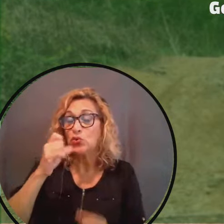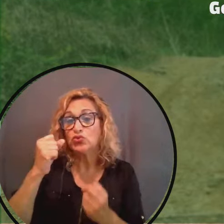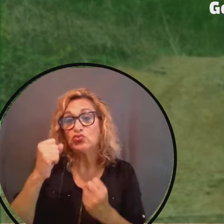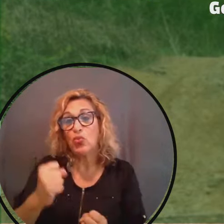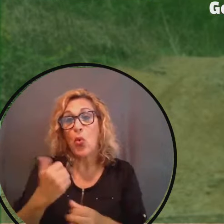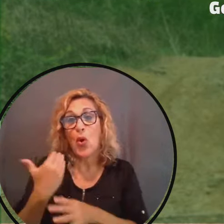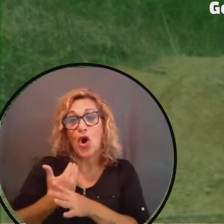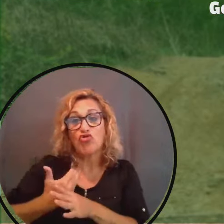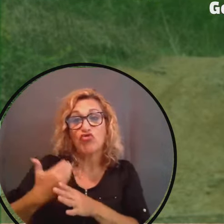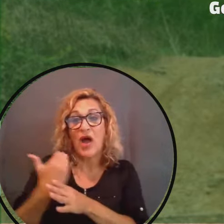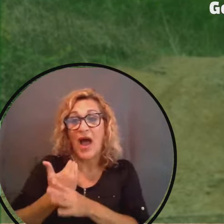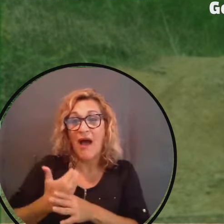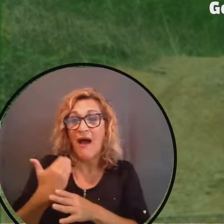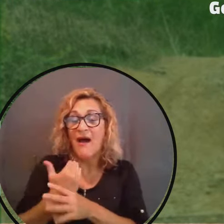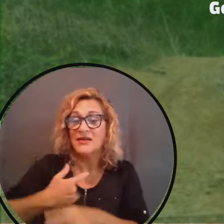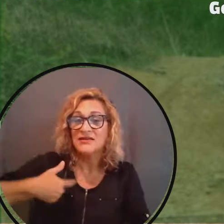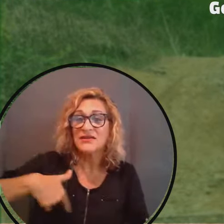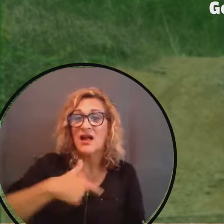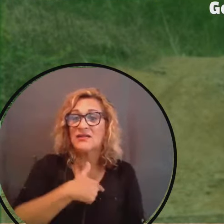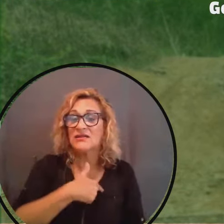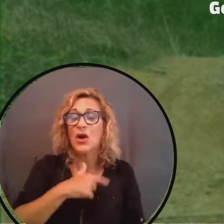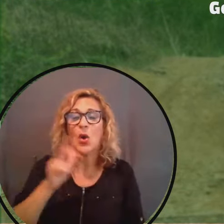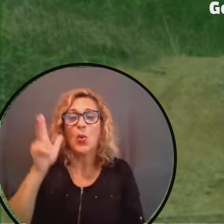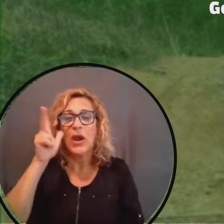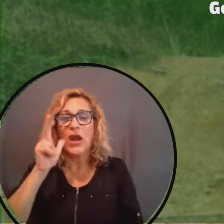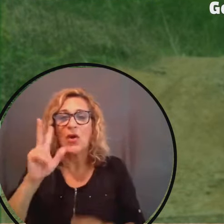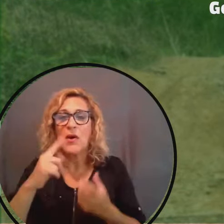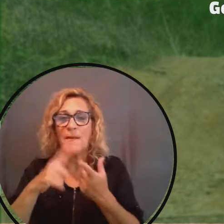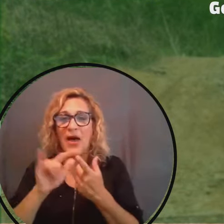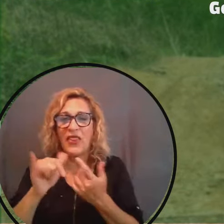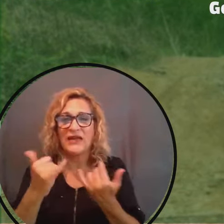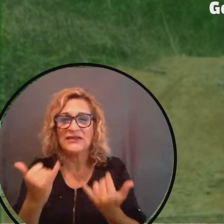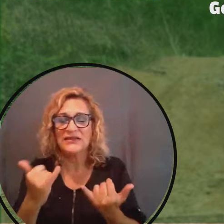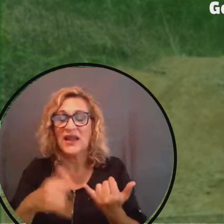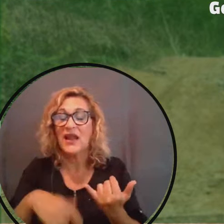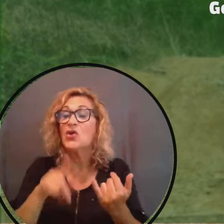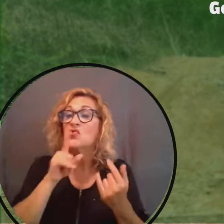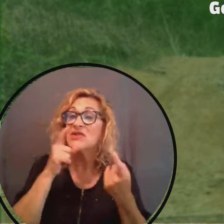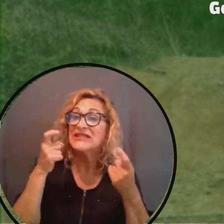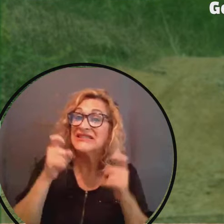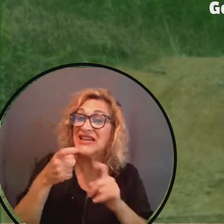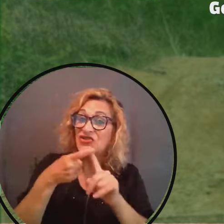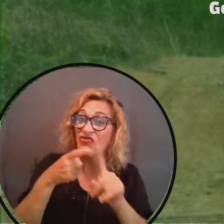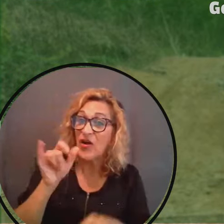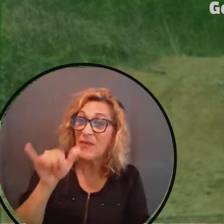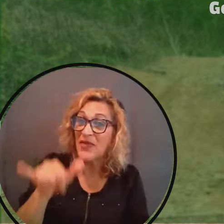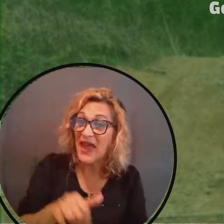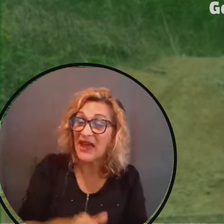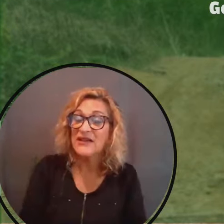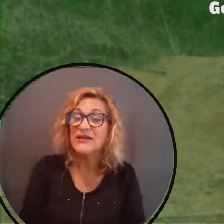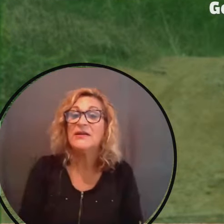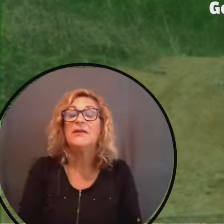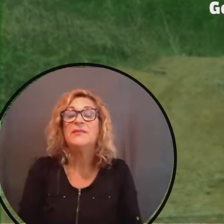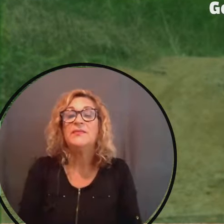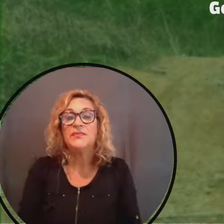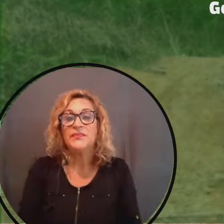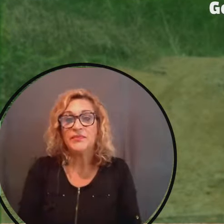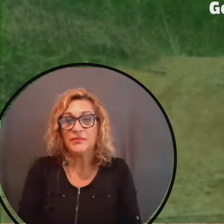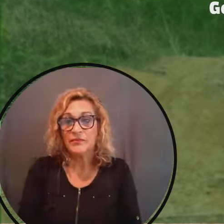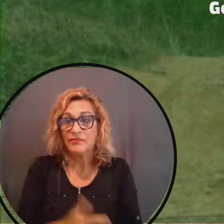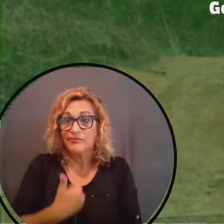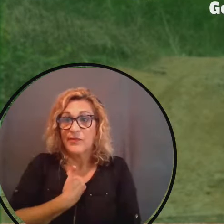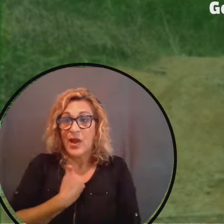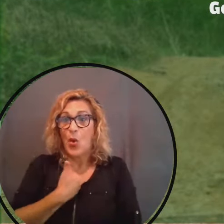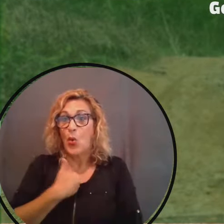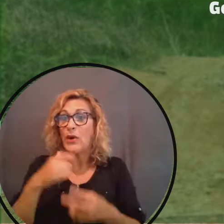that today, so much pressure and danger from that. And our only